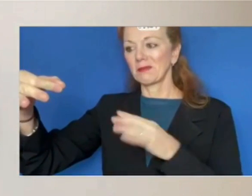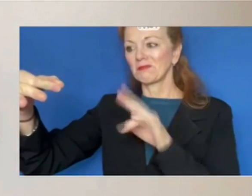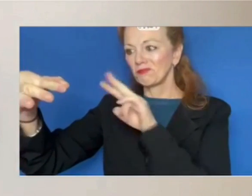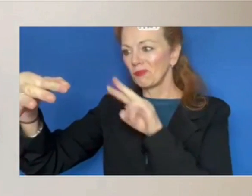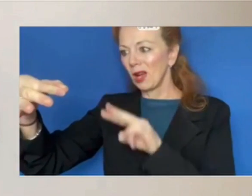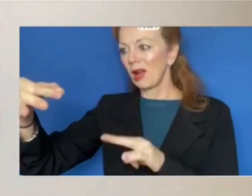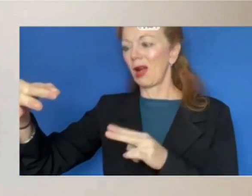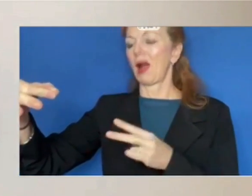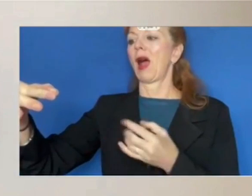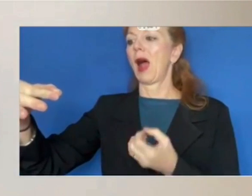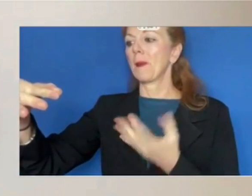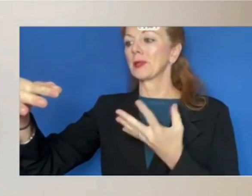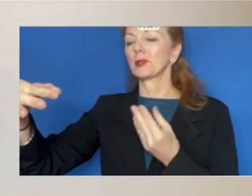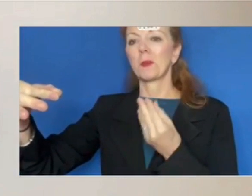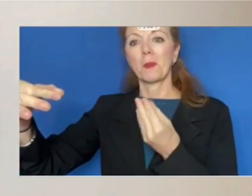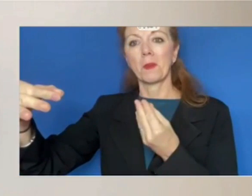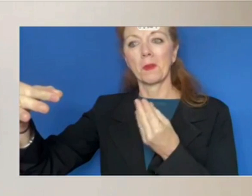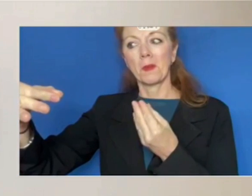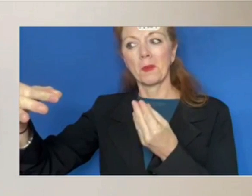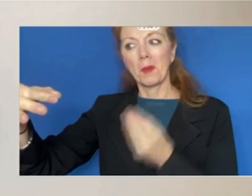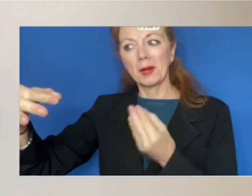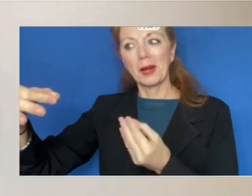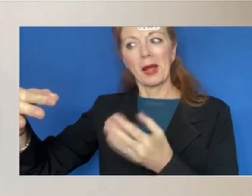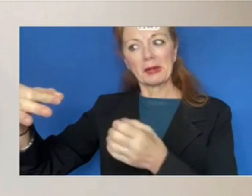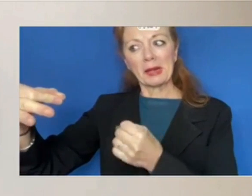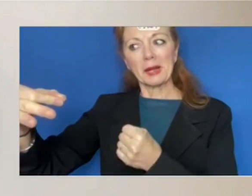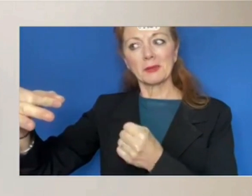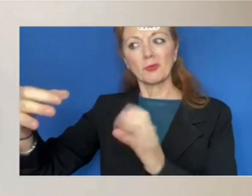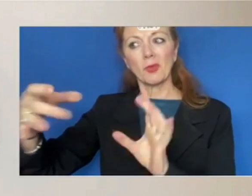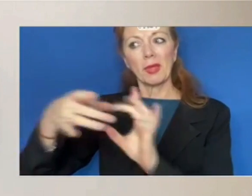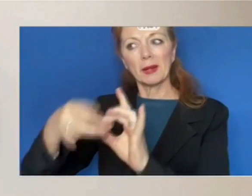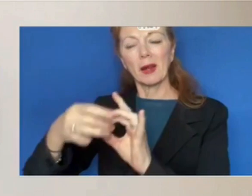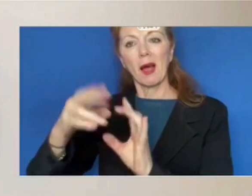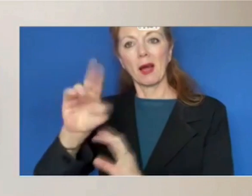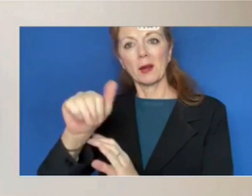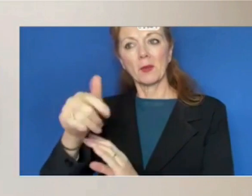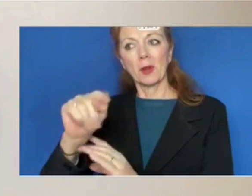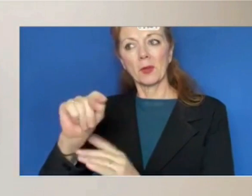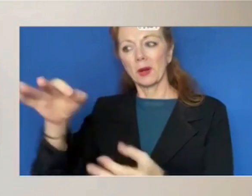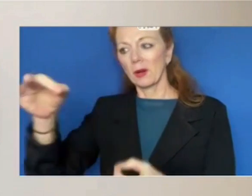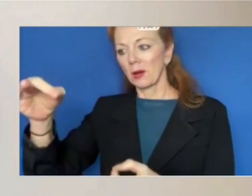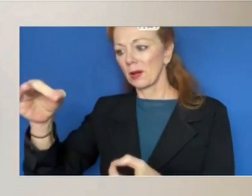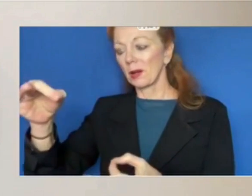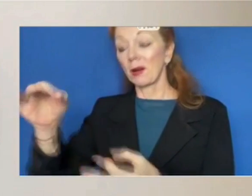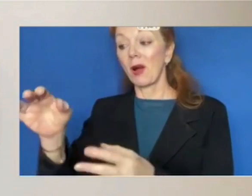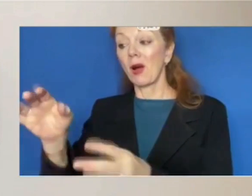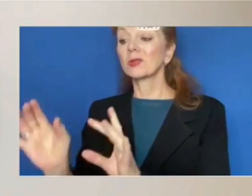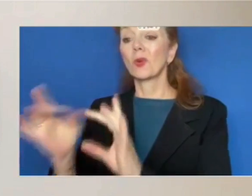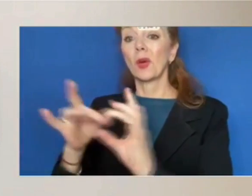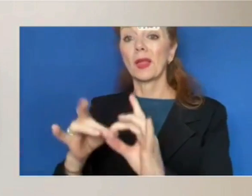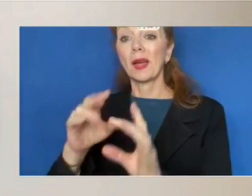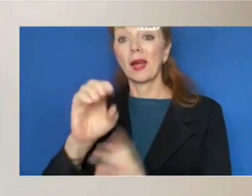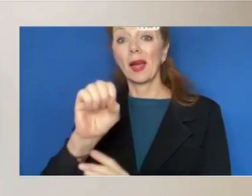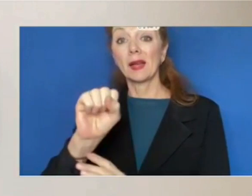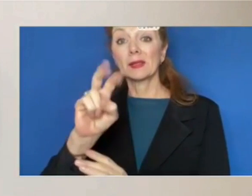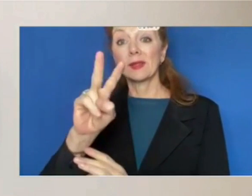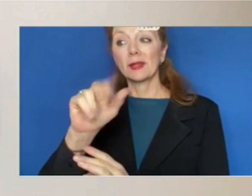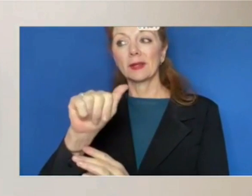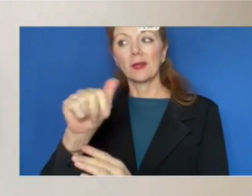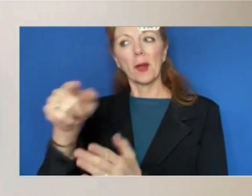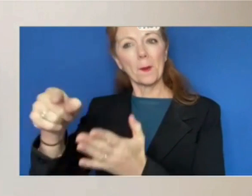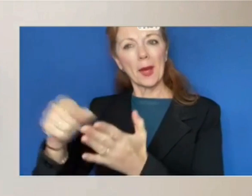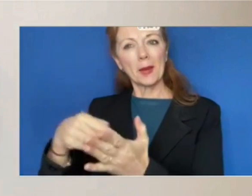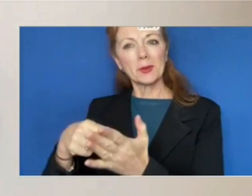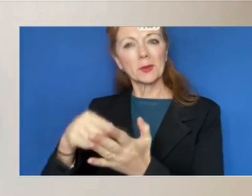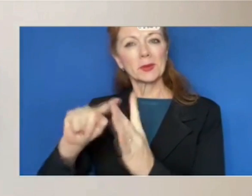going to get related to the unemployment, and then also with regards to SBA, when their payments were going to begin. So